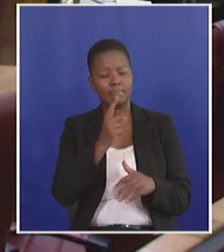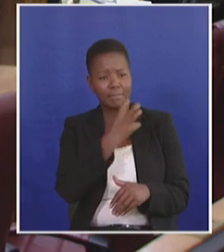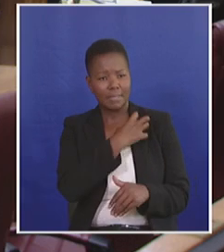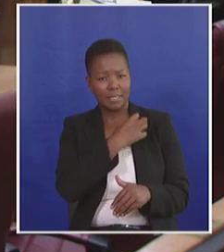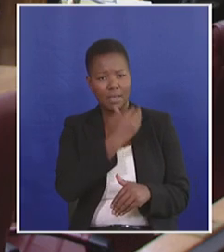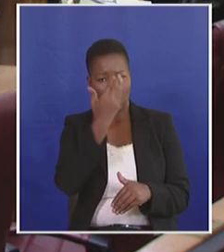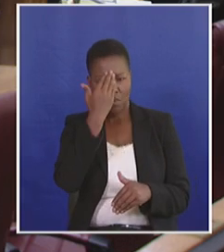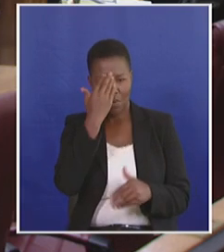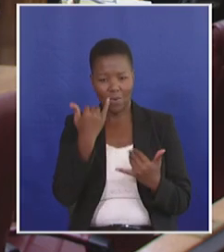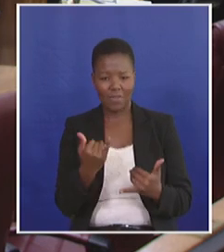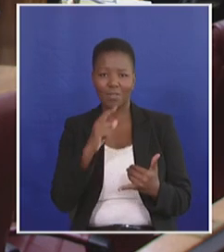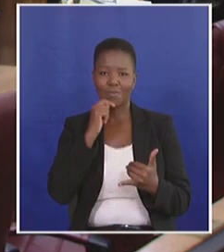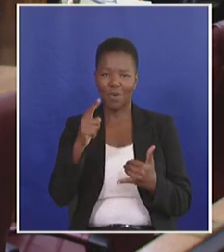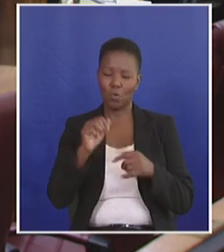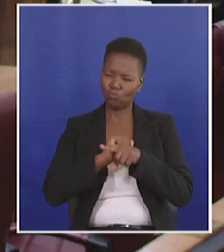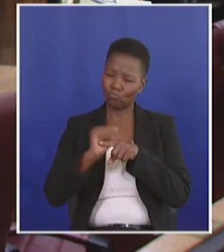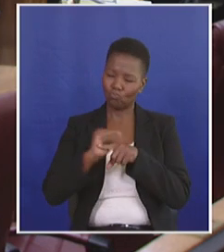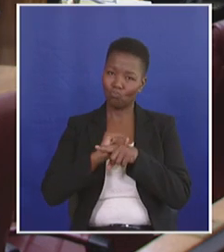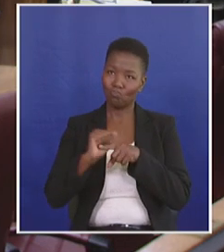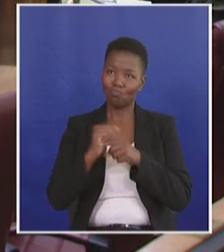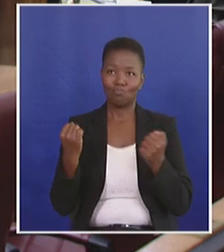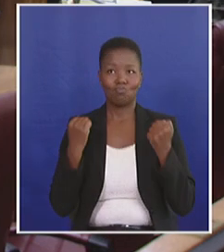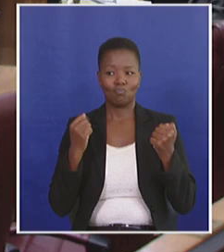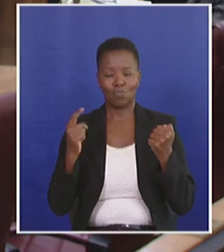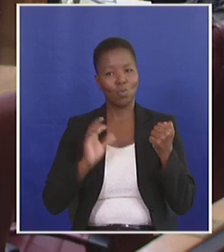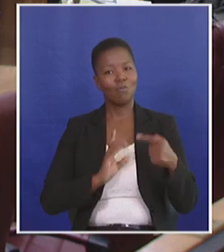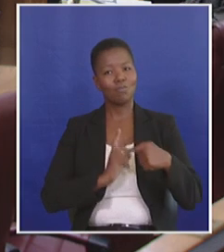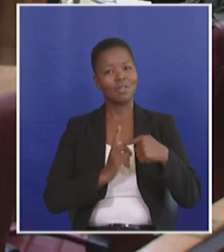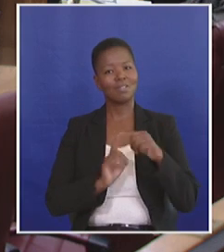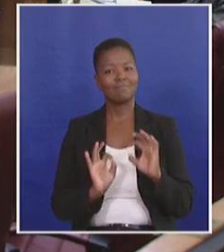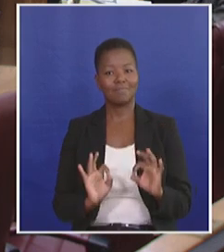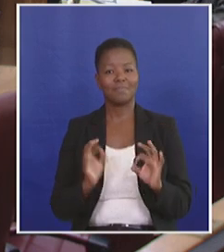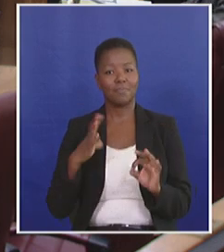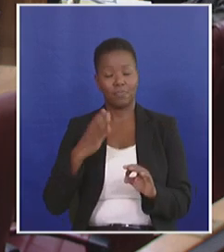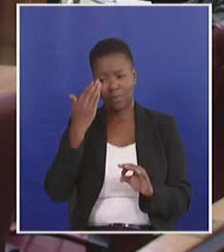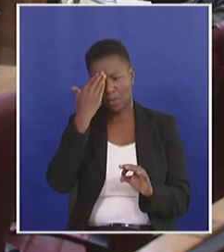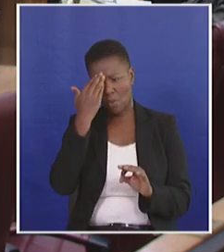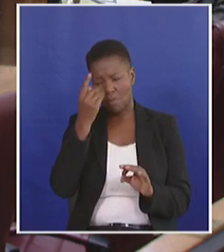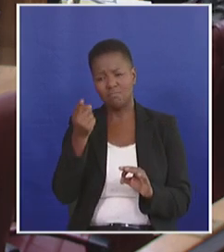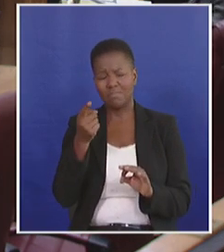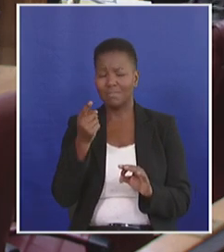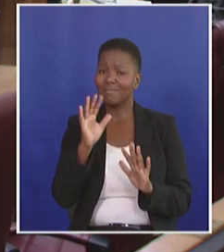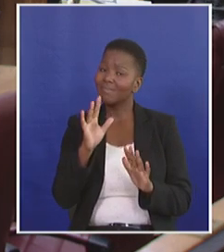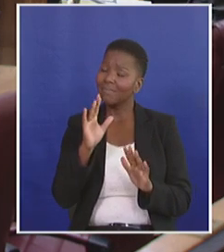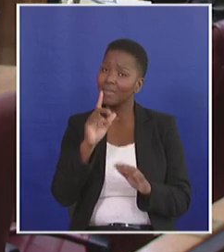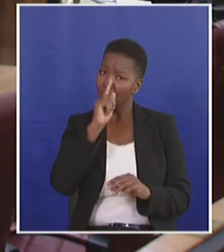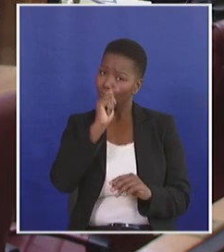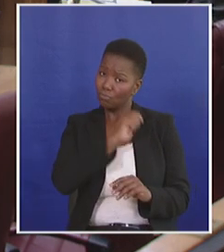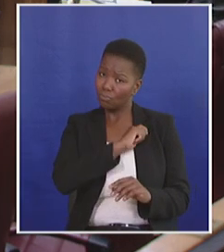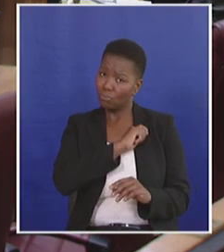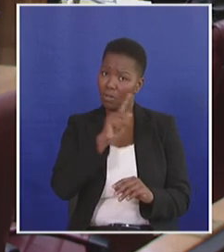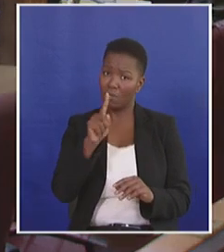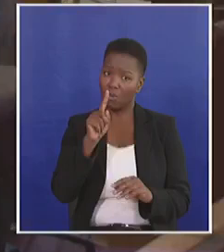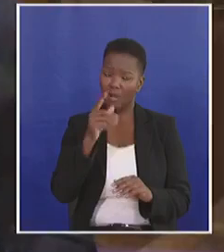gym workout this morning and he feels very confident about himself, but to be quite honest, he does not have all this